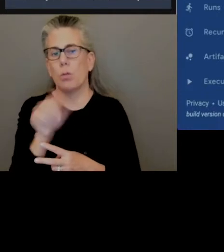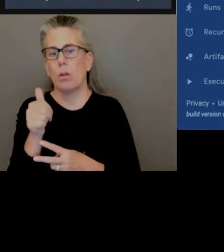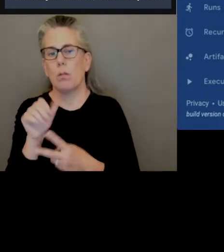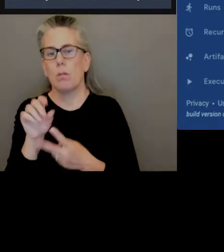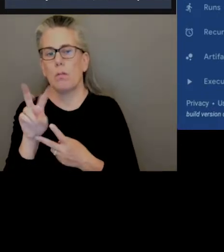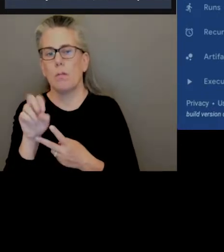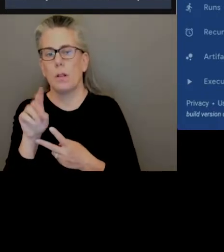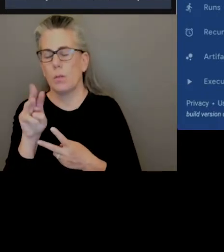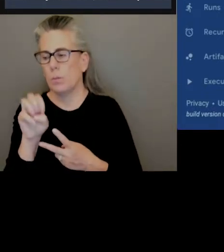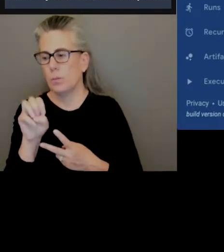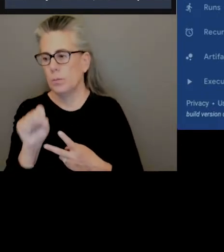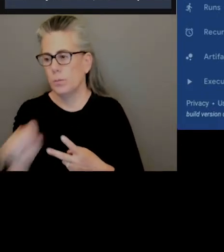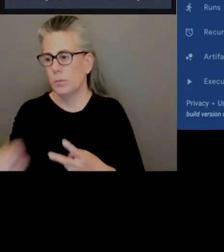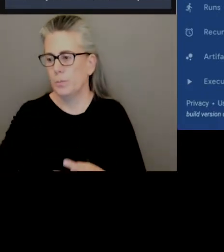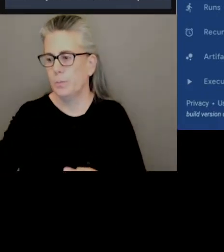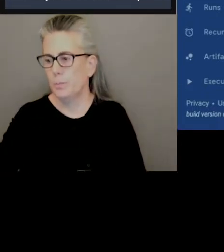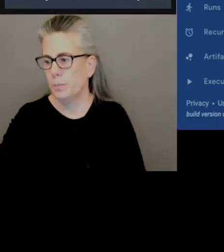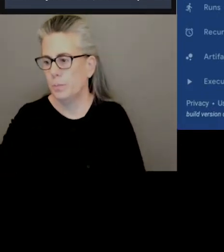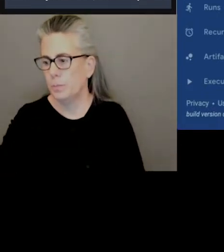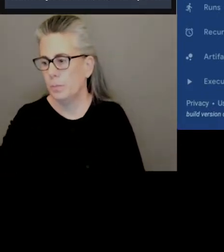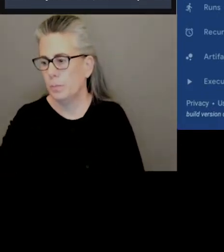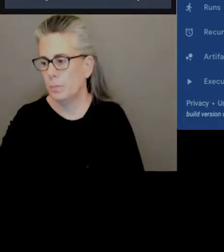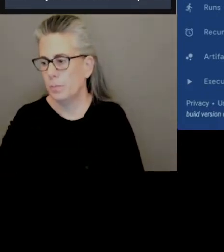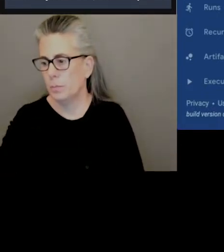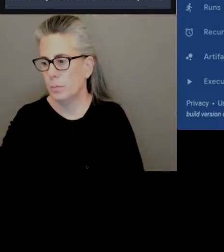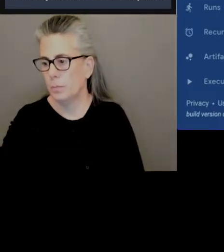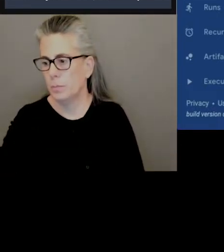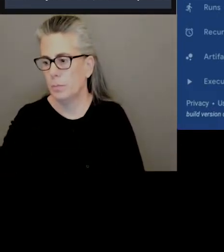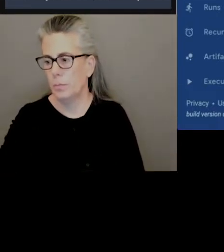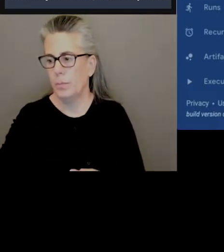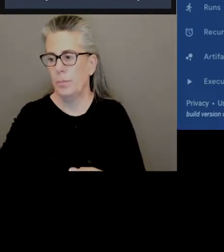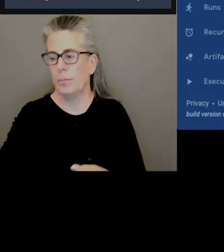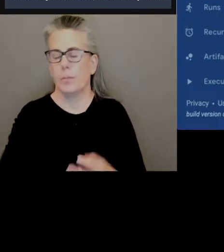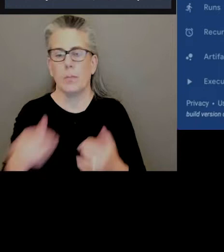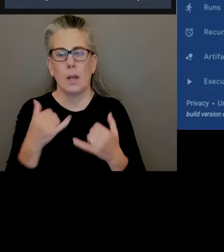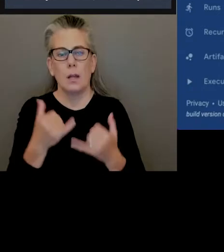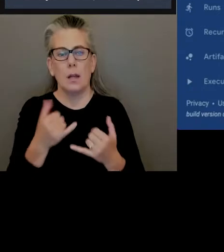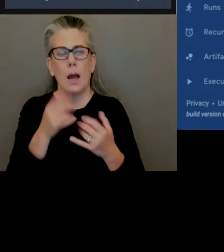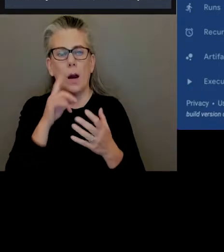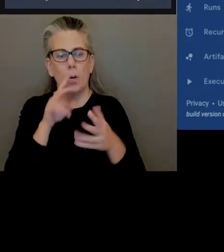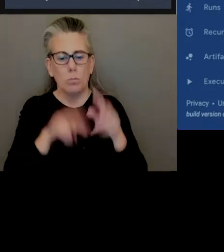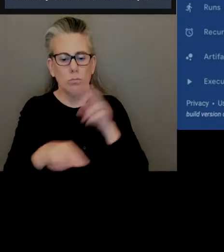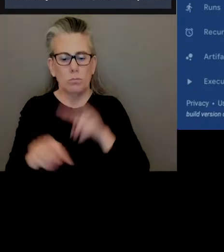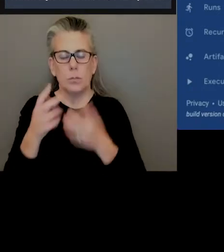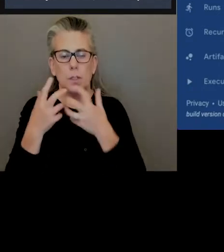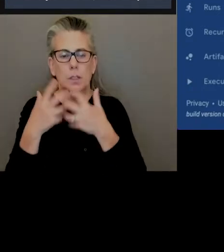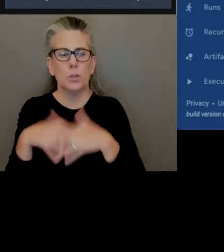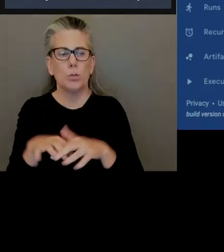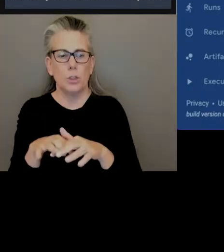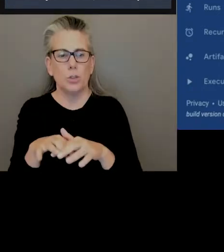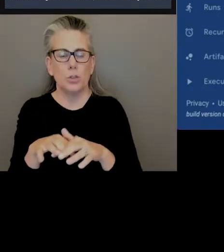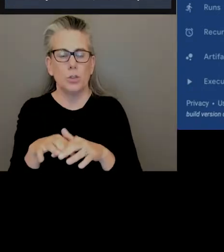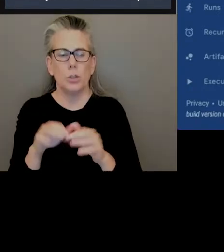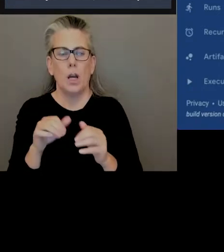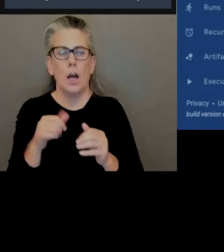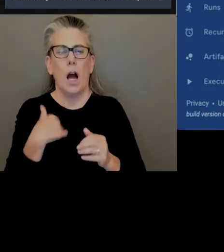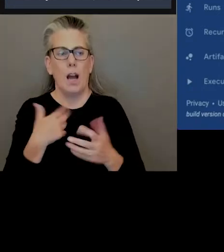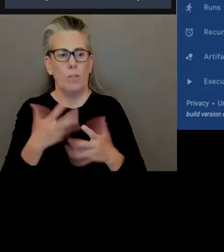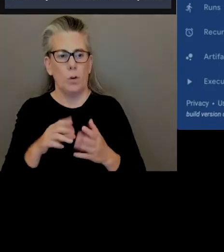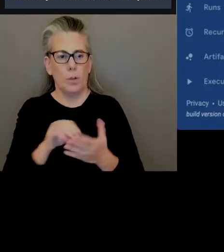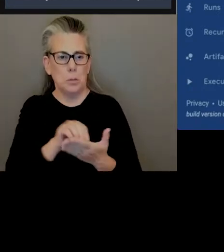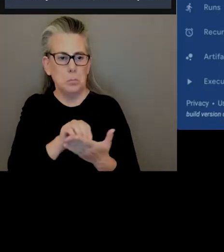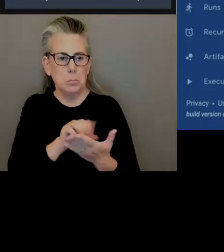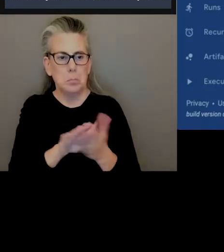done that, you select a particular configuration. So here I have specified and applied one configuration to this